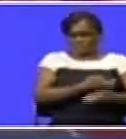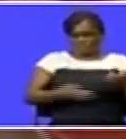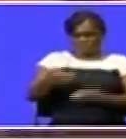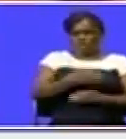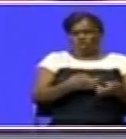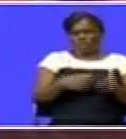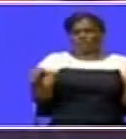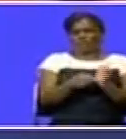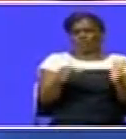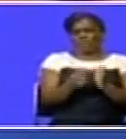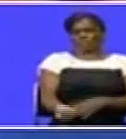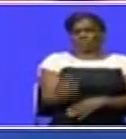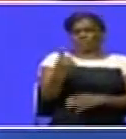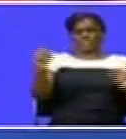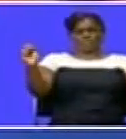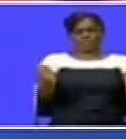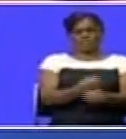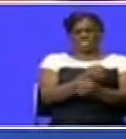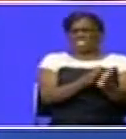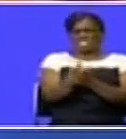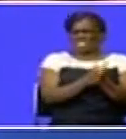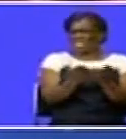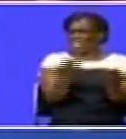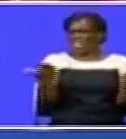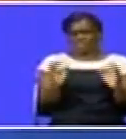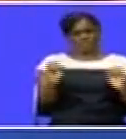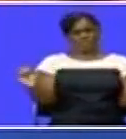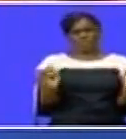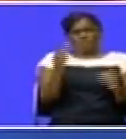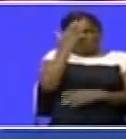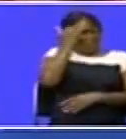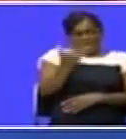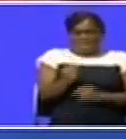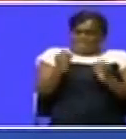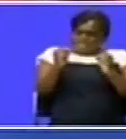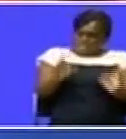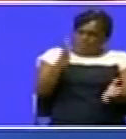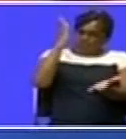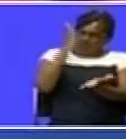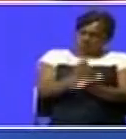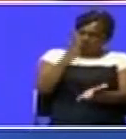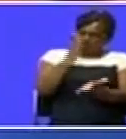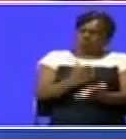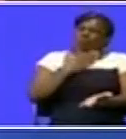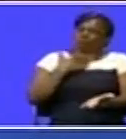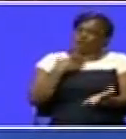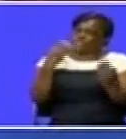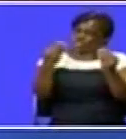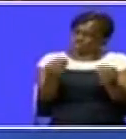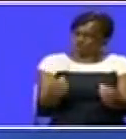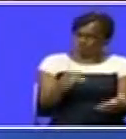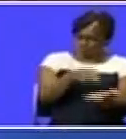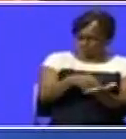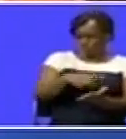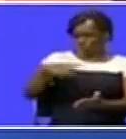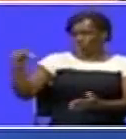saboteurs. They are not interested in any truth. Kwa sababu, kama wangekuwa anatafuta ukweli, wangekuwa ameenda kwa